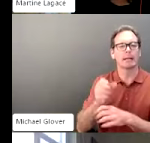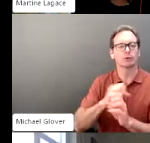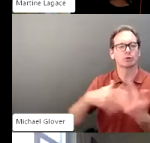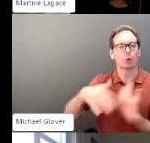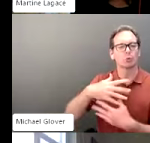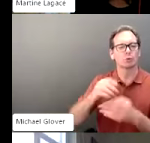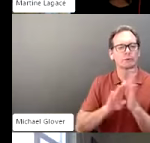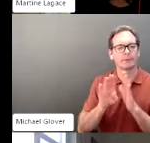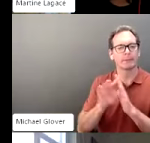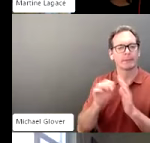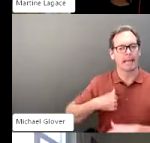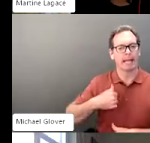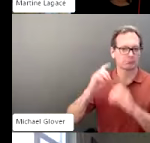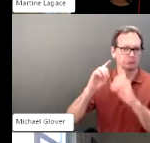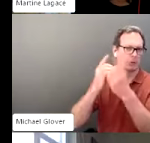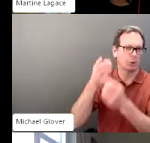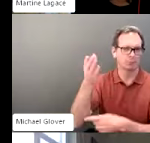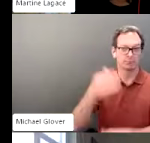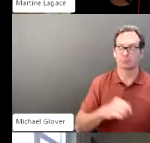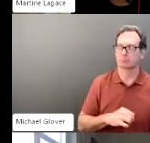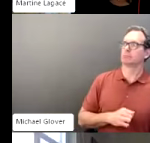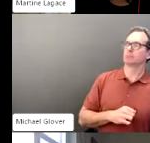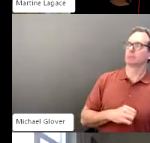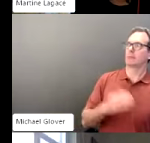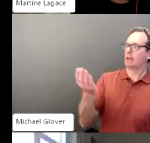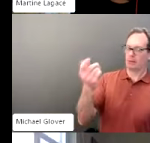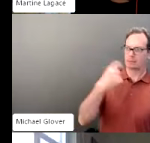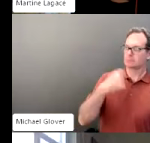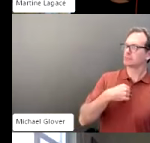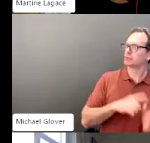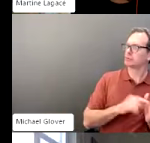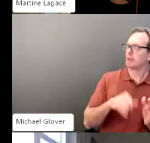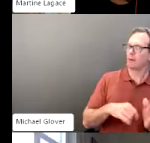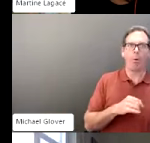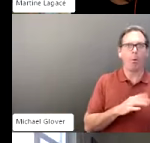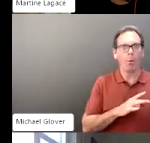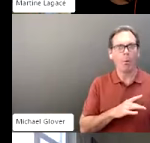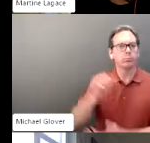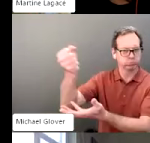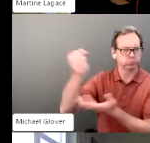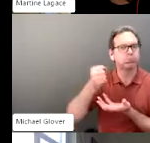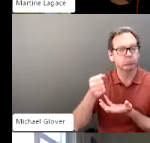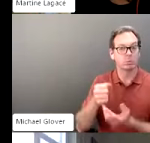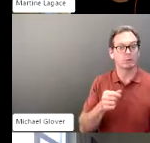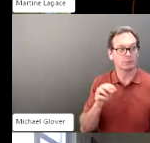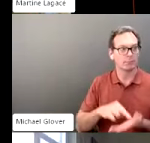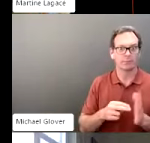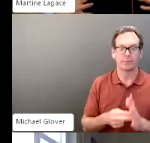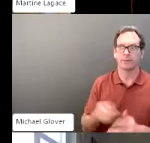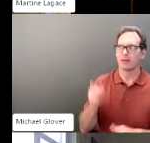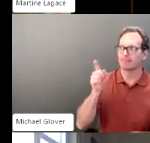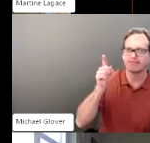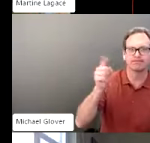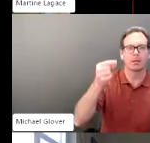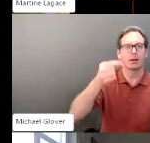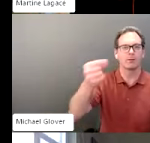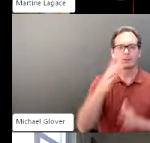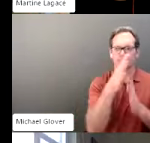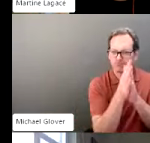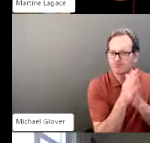a signal that the Canadian government was also serious in the effort on reflecting how